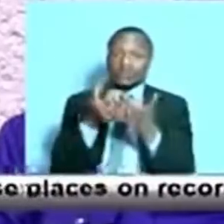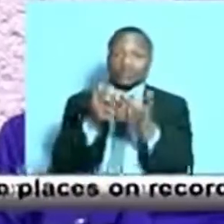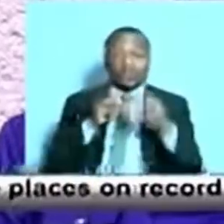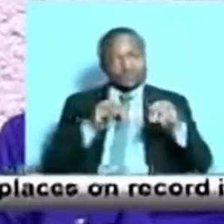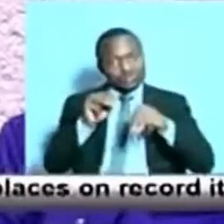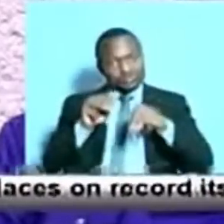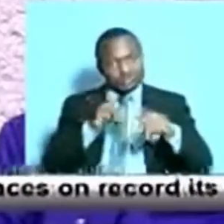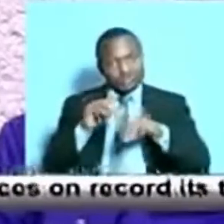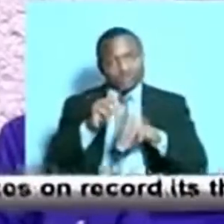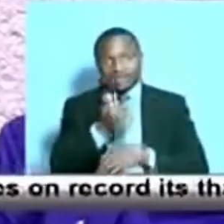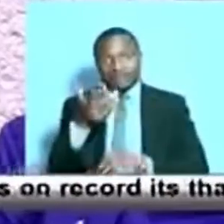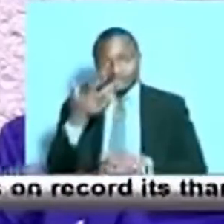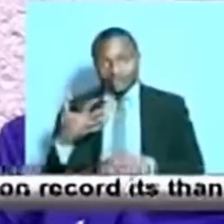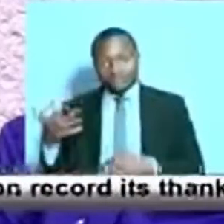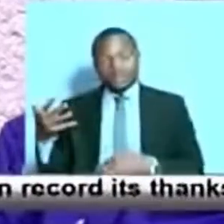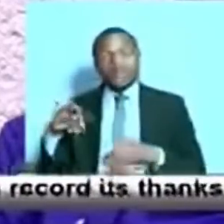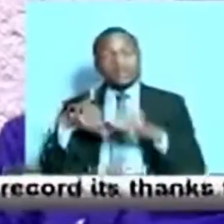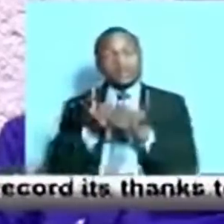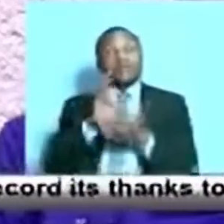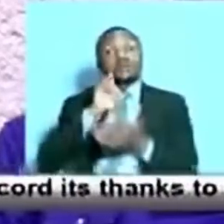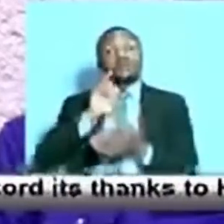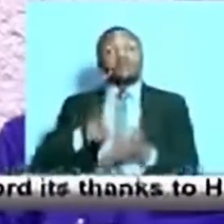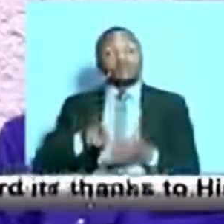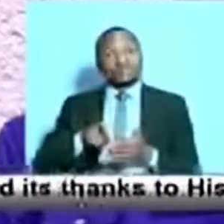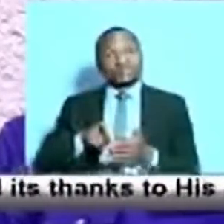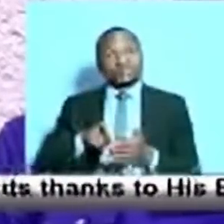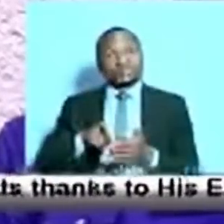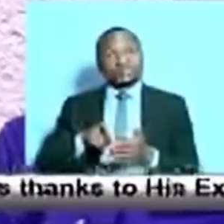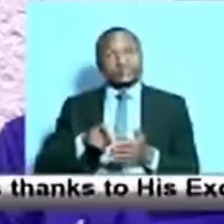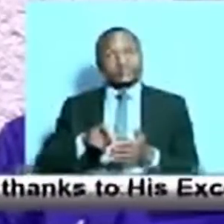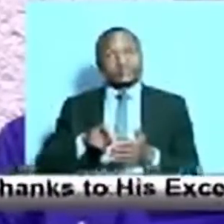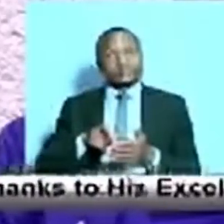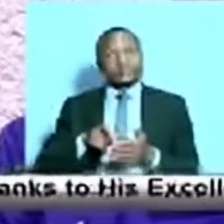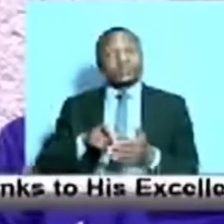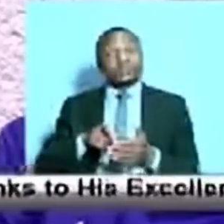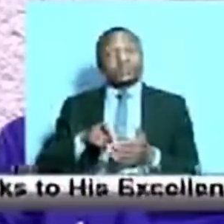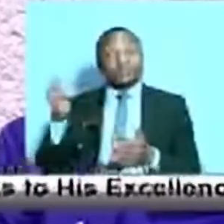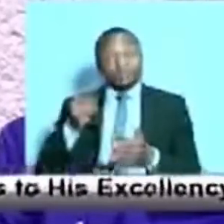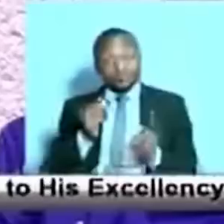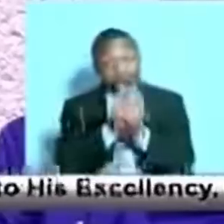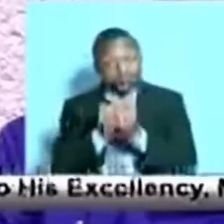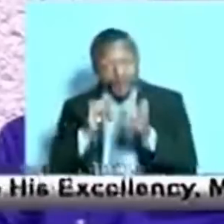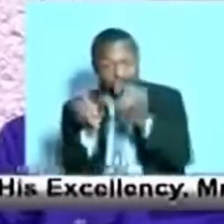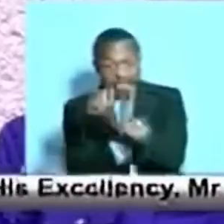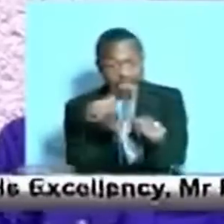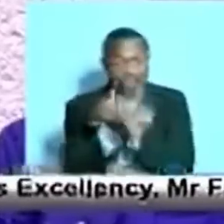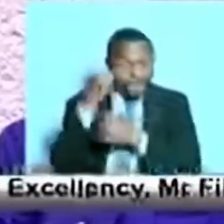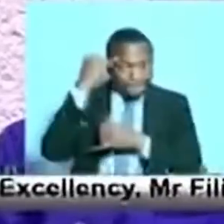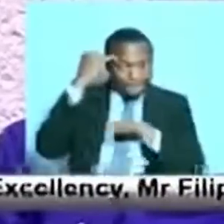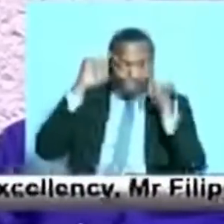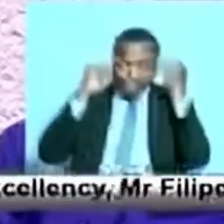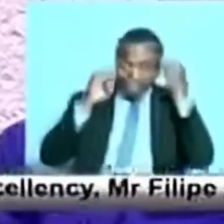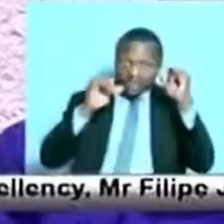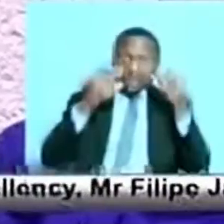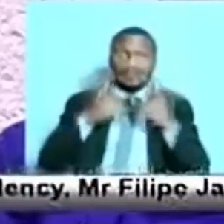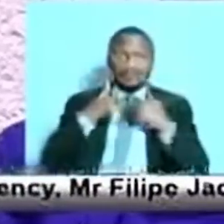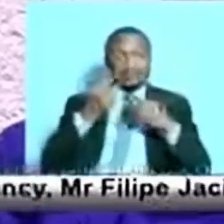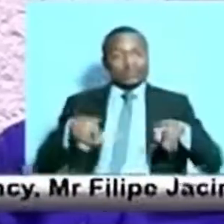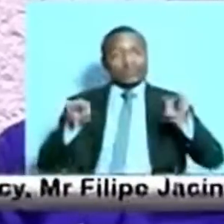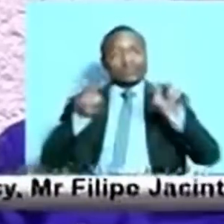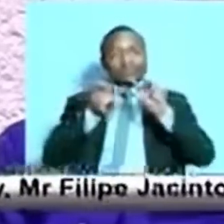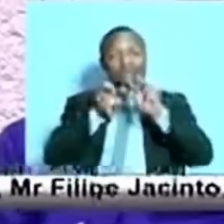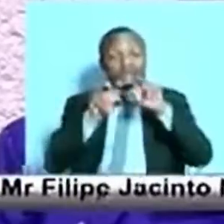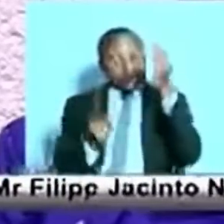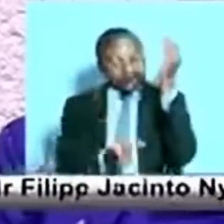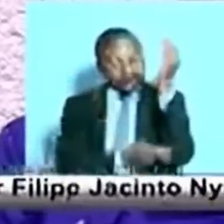manage certain things, and how we should twin together and mutually exchange ideas that should add value to developing the two